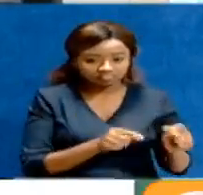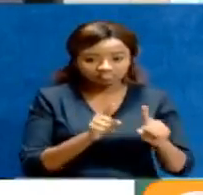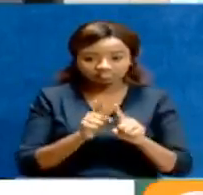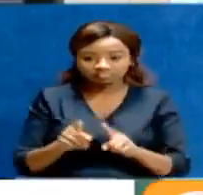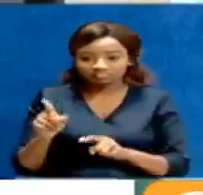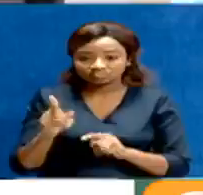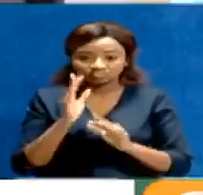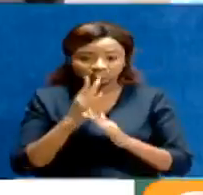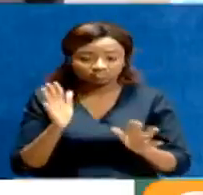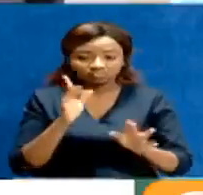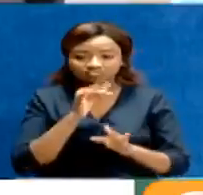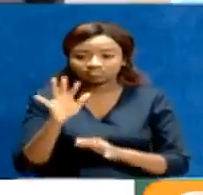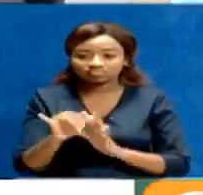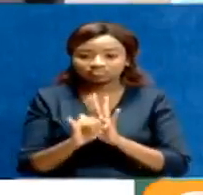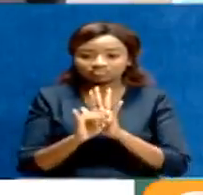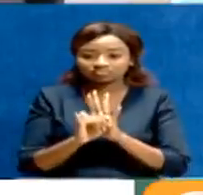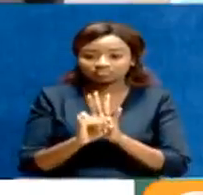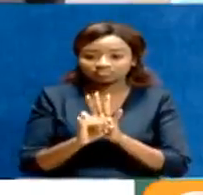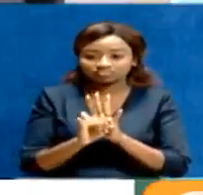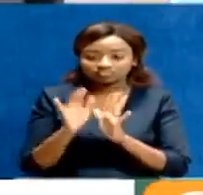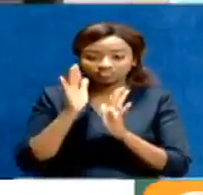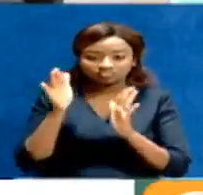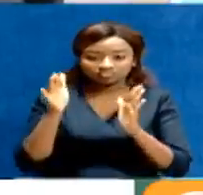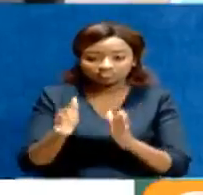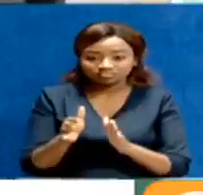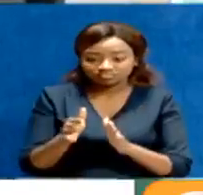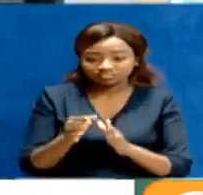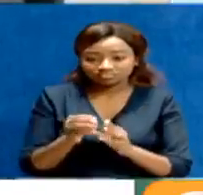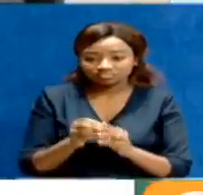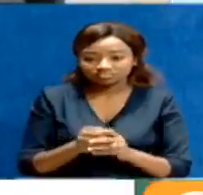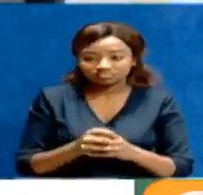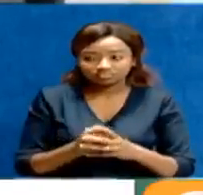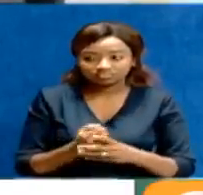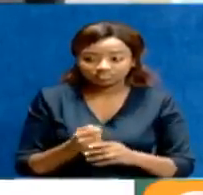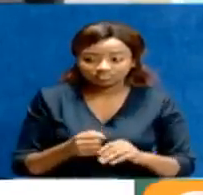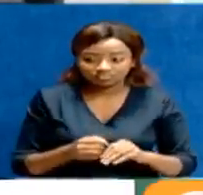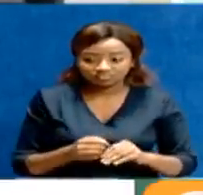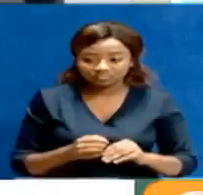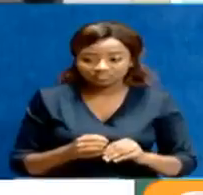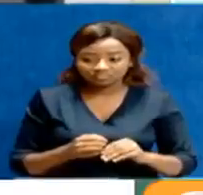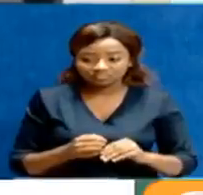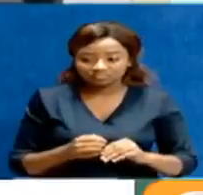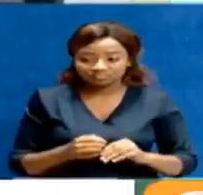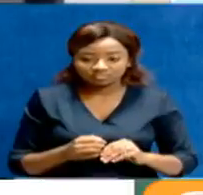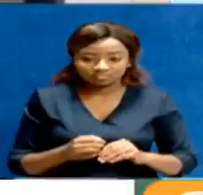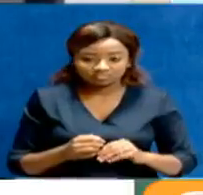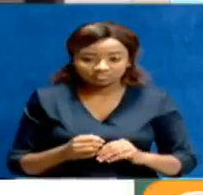its focus that was created to do, and lands